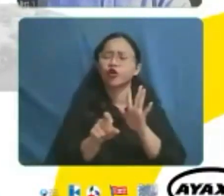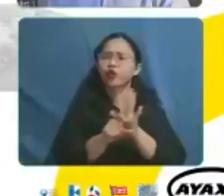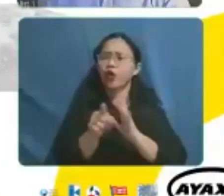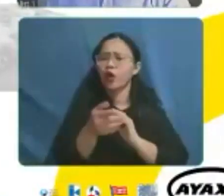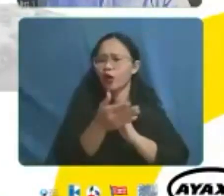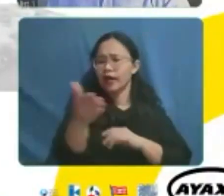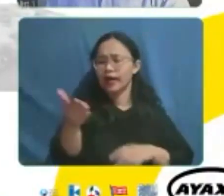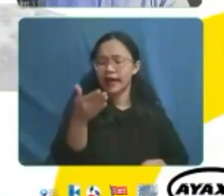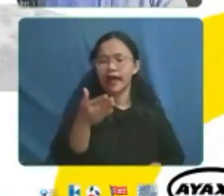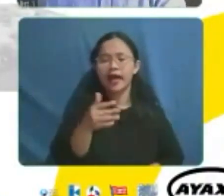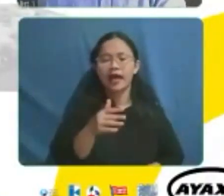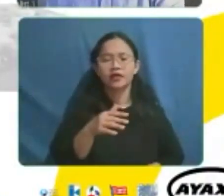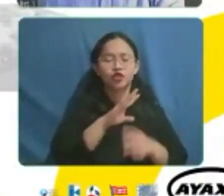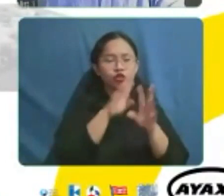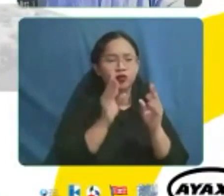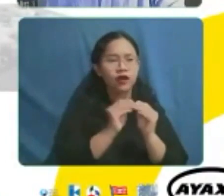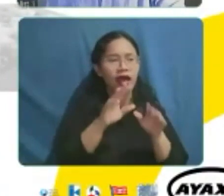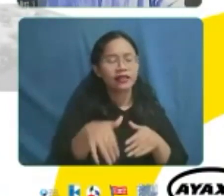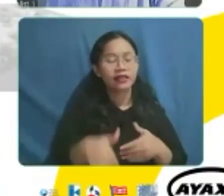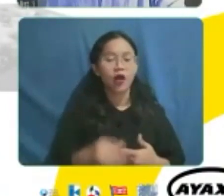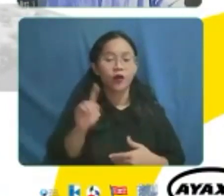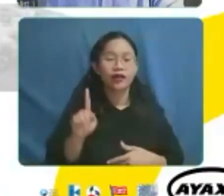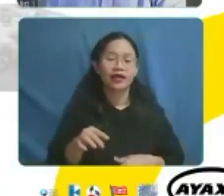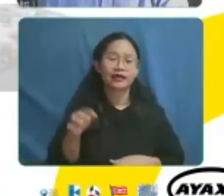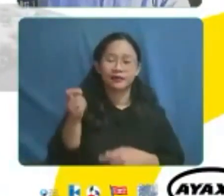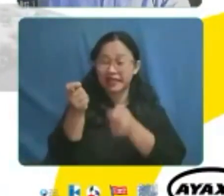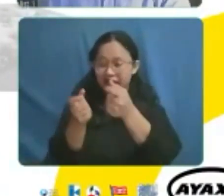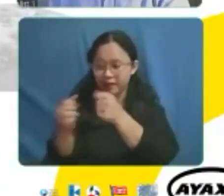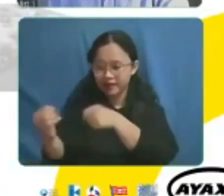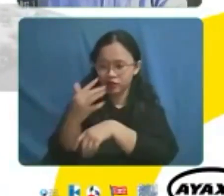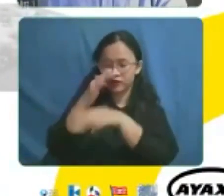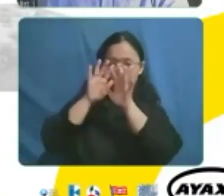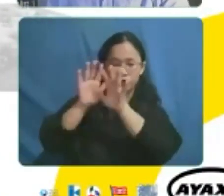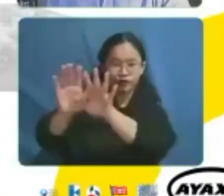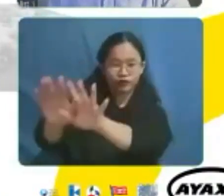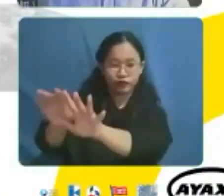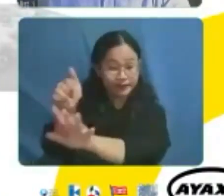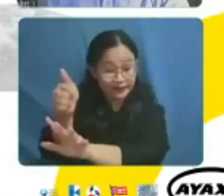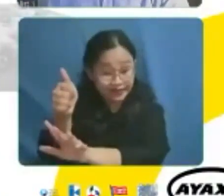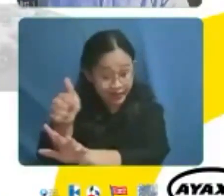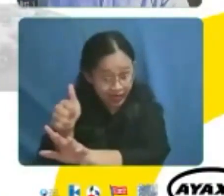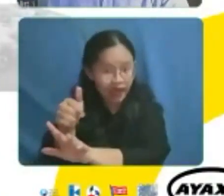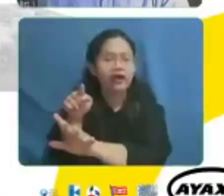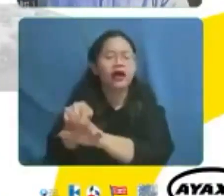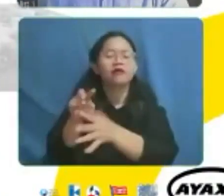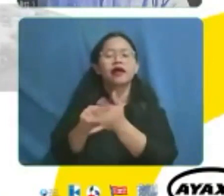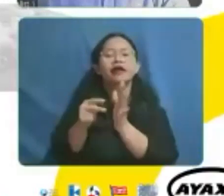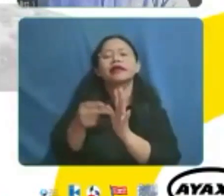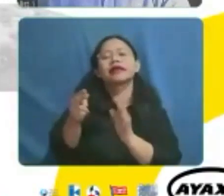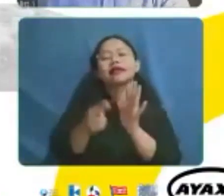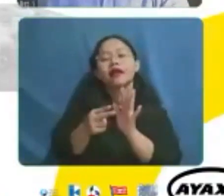quite flat. So you have to make a big difference, a big reduction in your air pollution, your